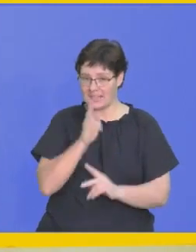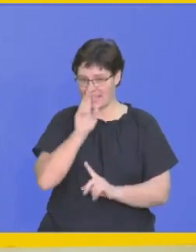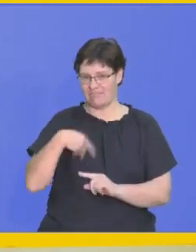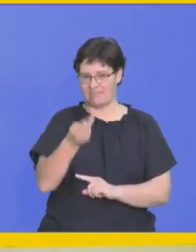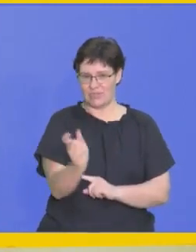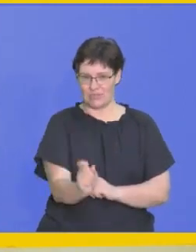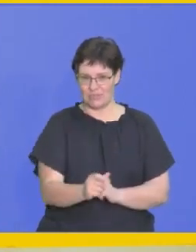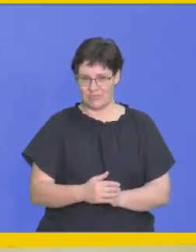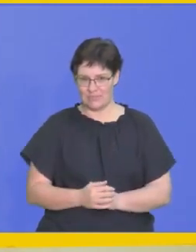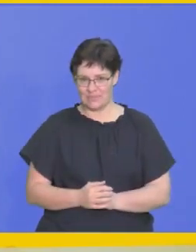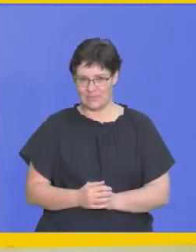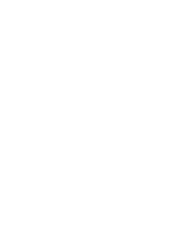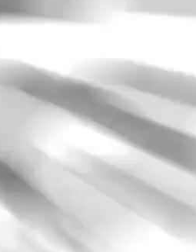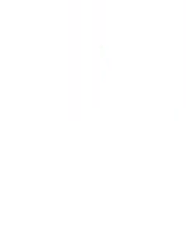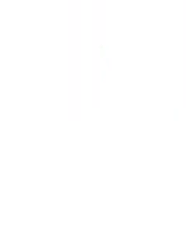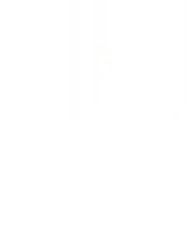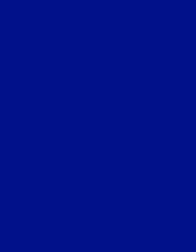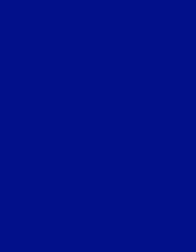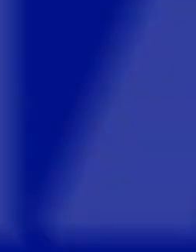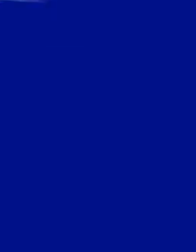see you straight after this.